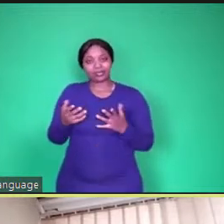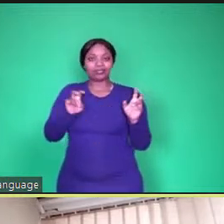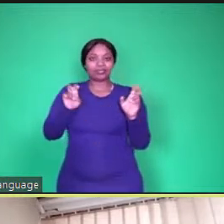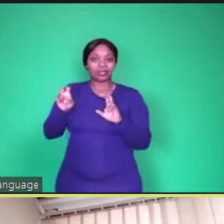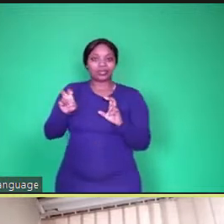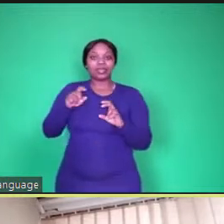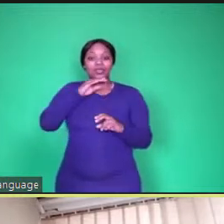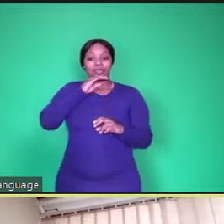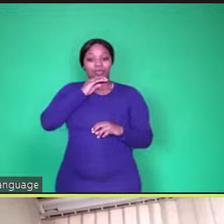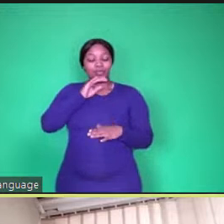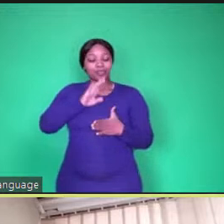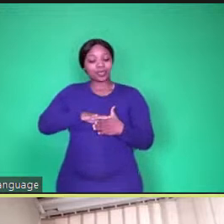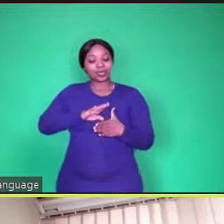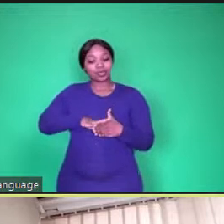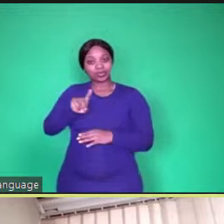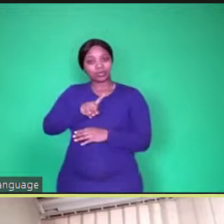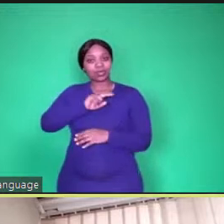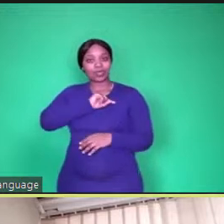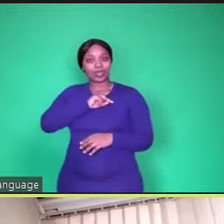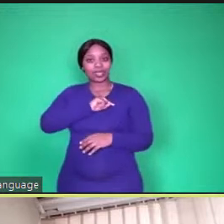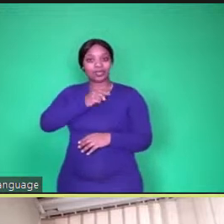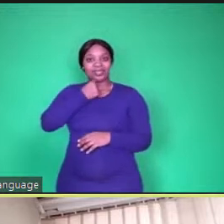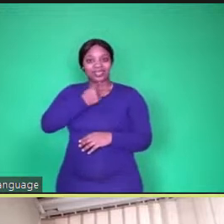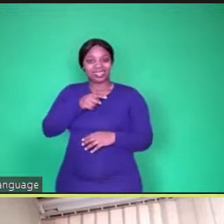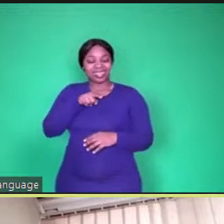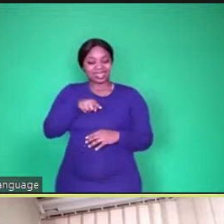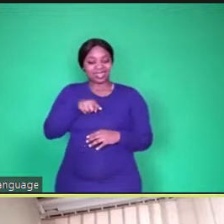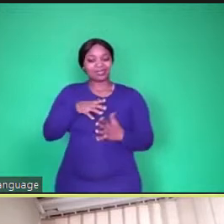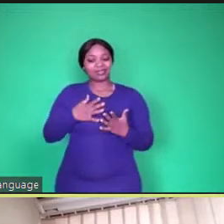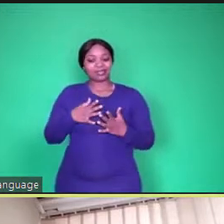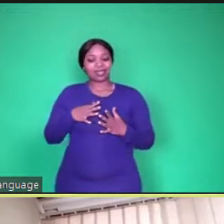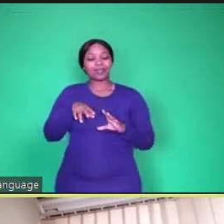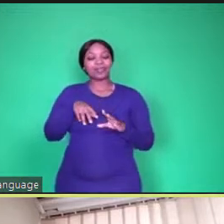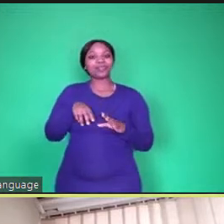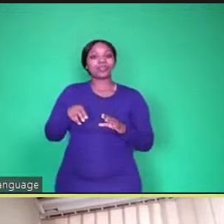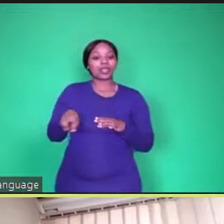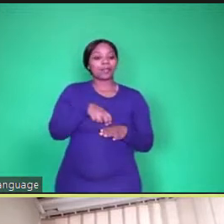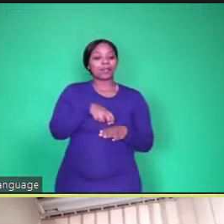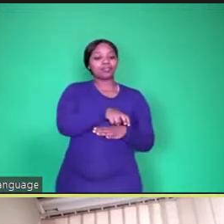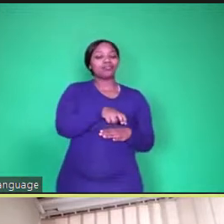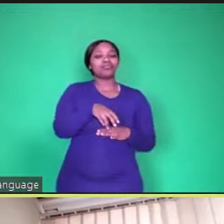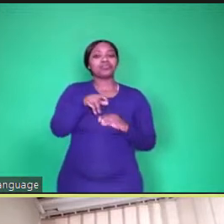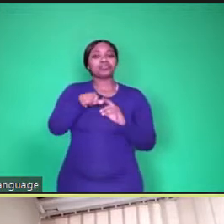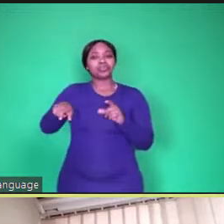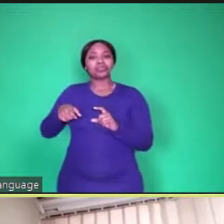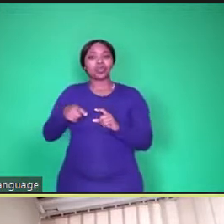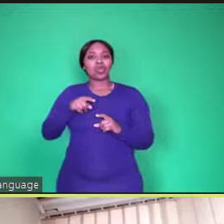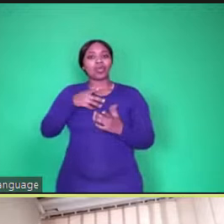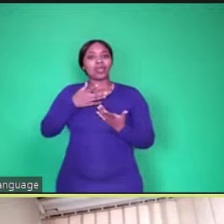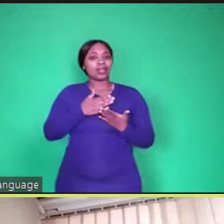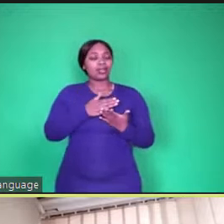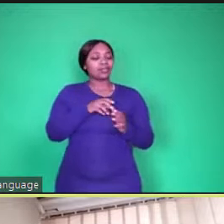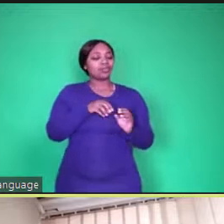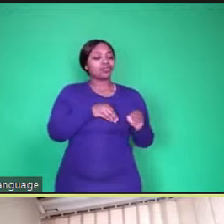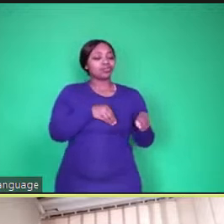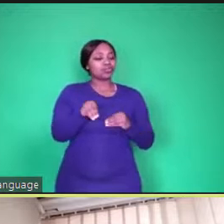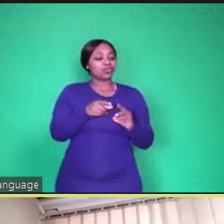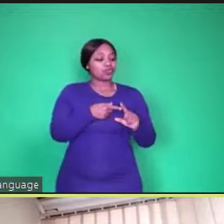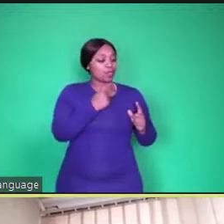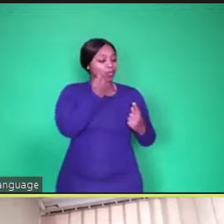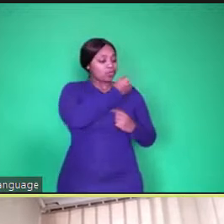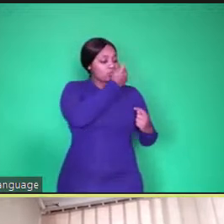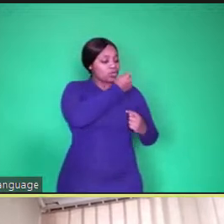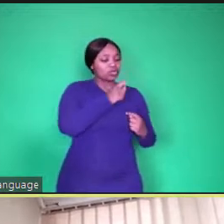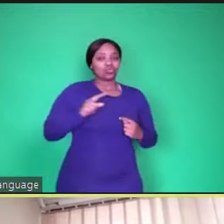the whole concept of internal migration in terms of where are the people moving from the rural and the urban